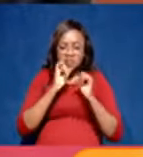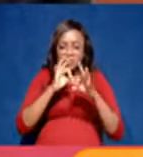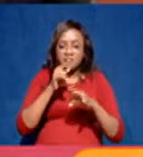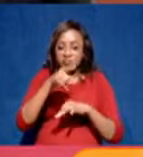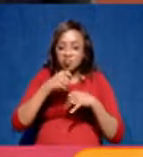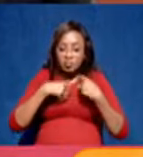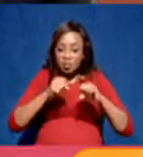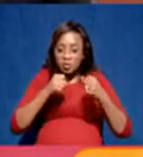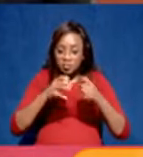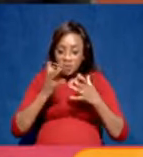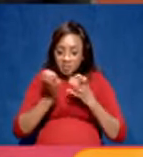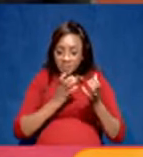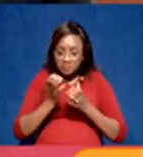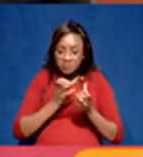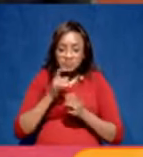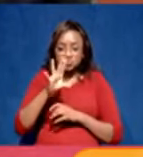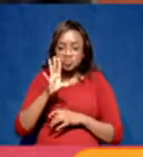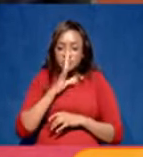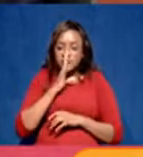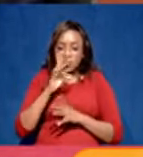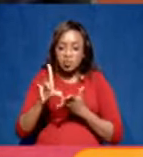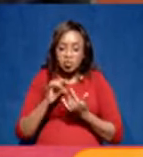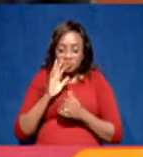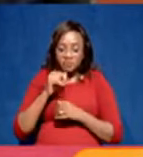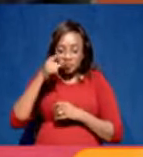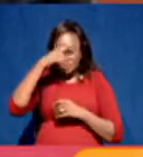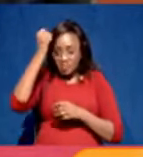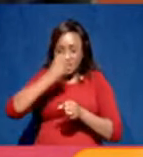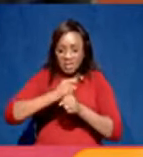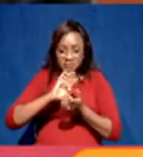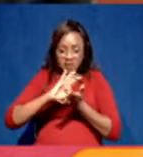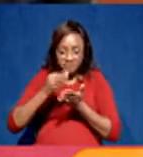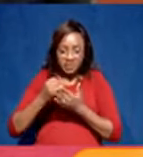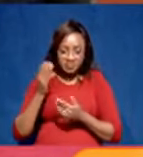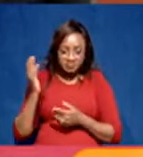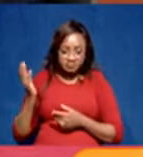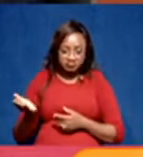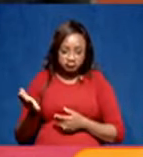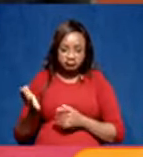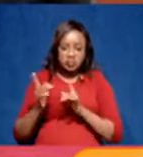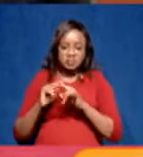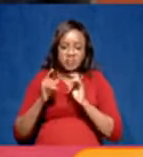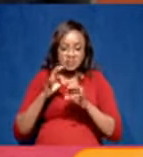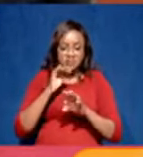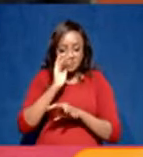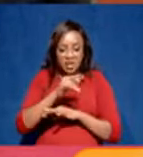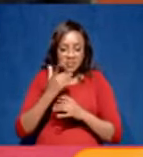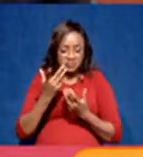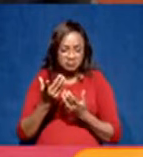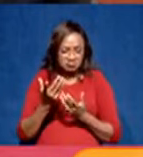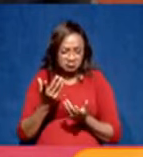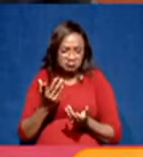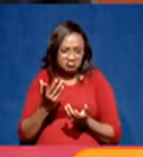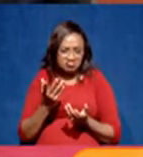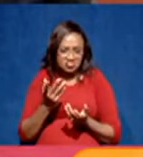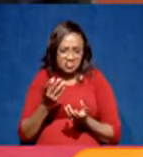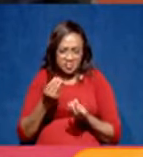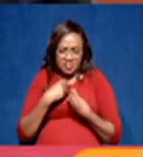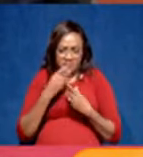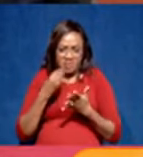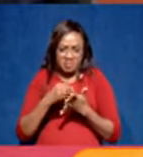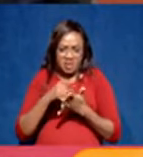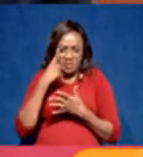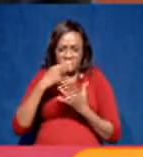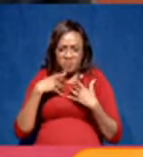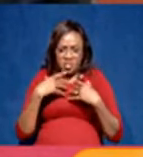building your Boda Boda business. When you're asked to borrow to pay your health premium, health insurance premium, that is